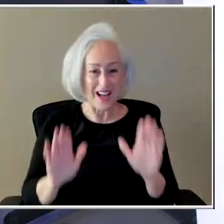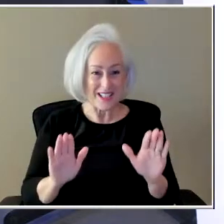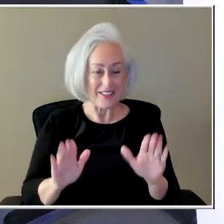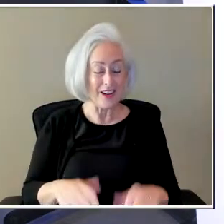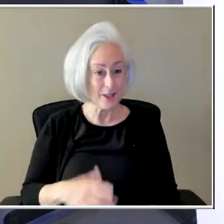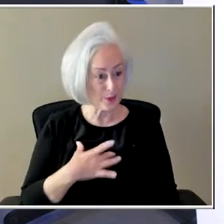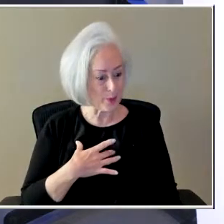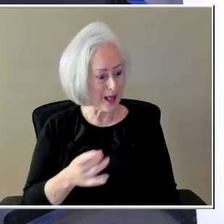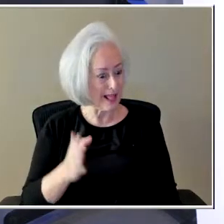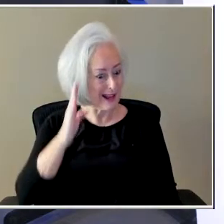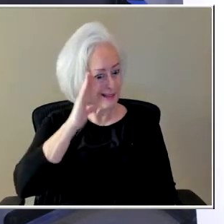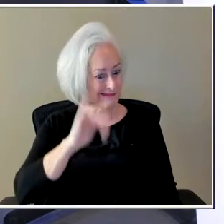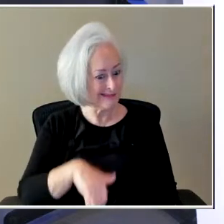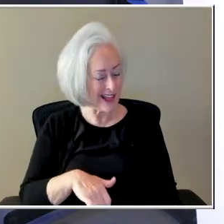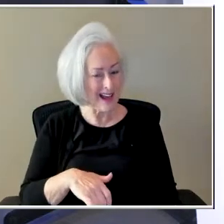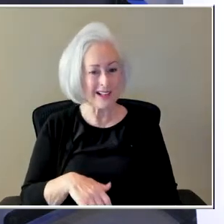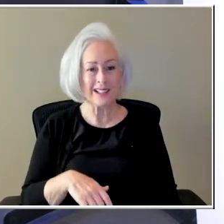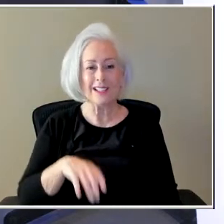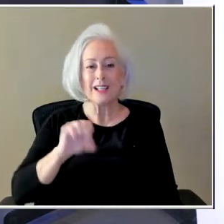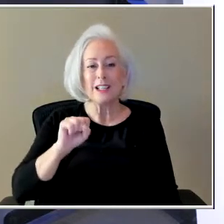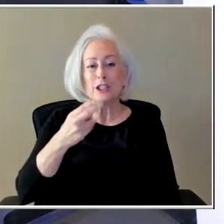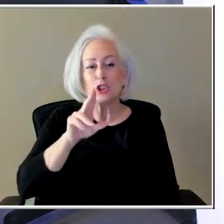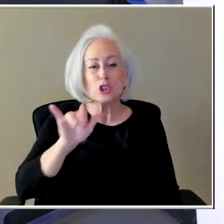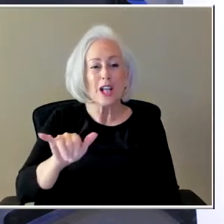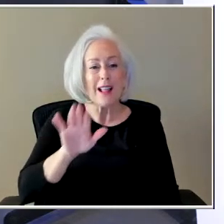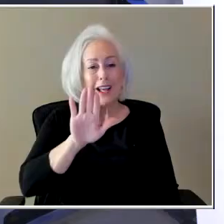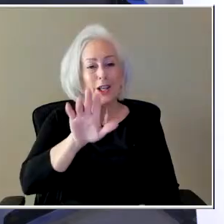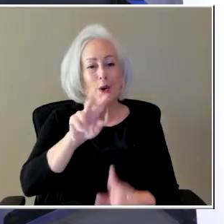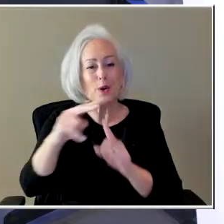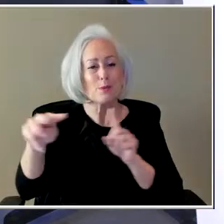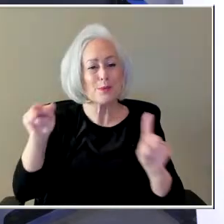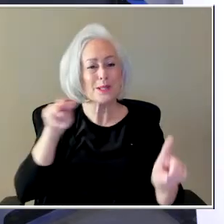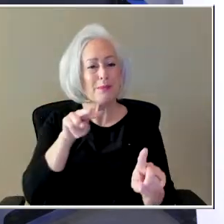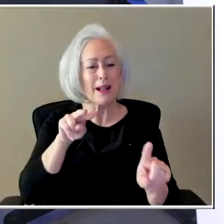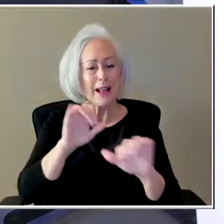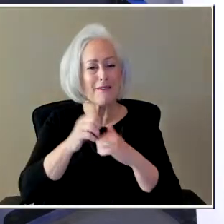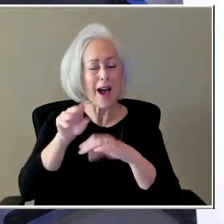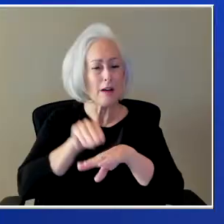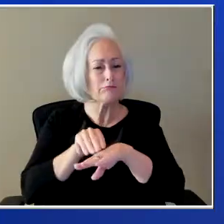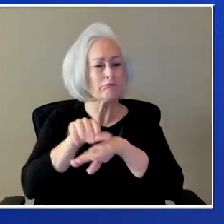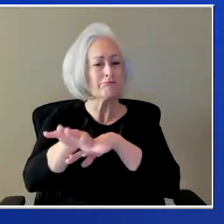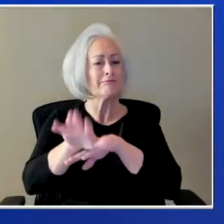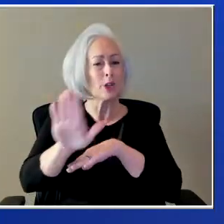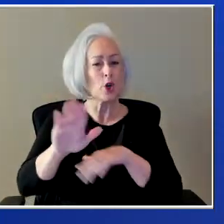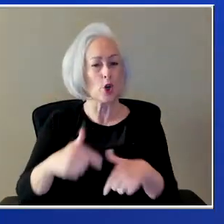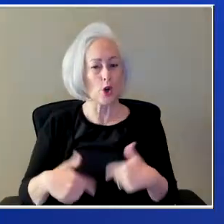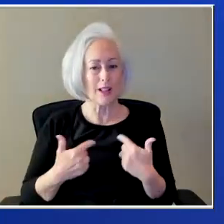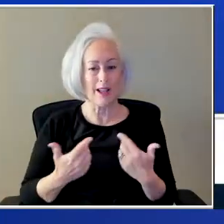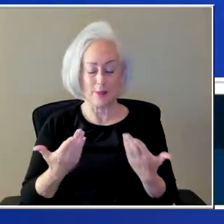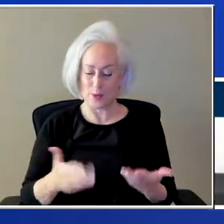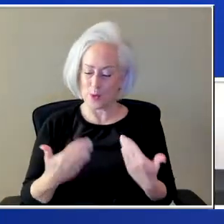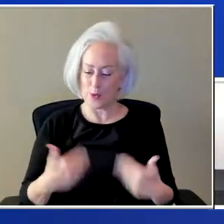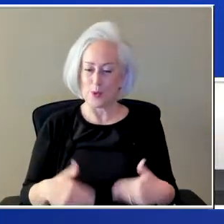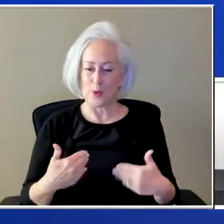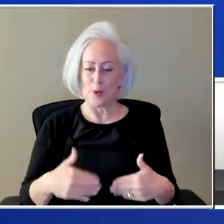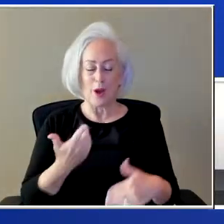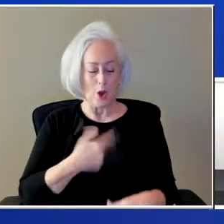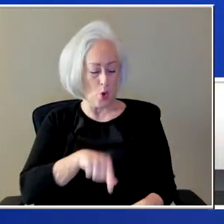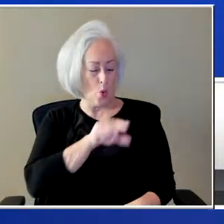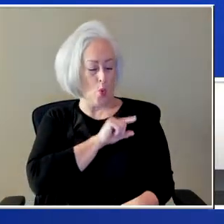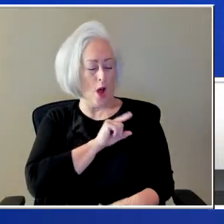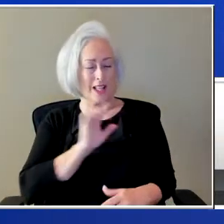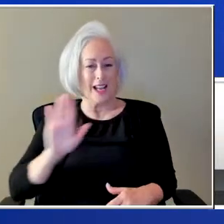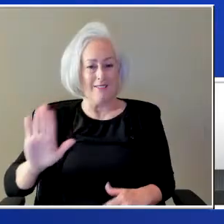this surgery, as you've seen it from your eyes, changed Joyce's life? It's given her her quality of life back. We're able to go and do things